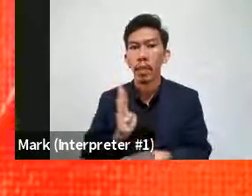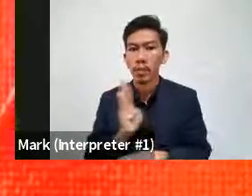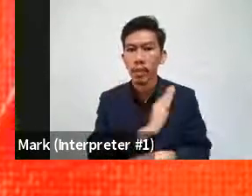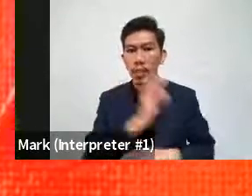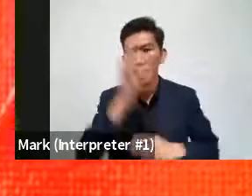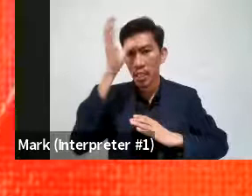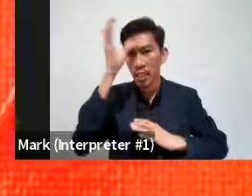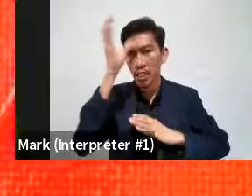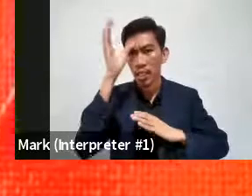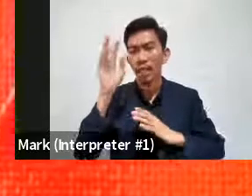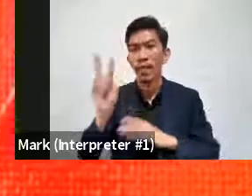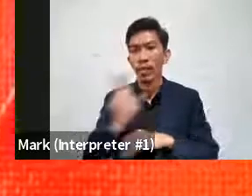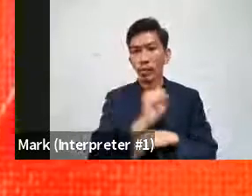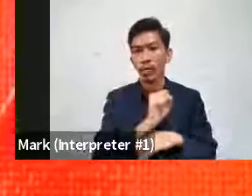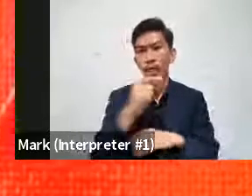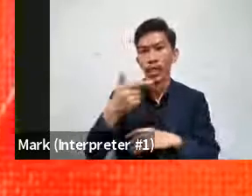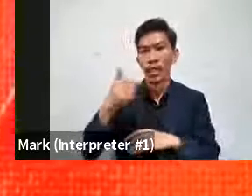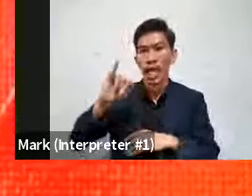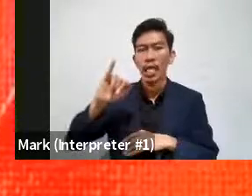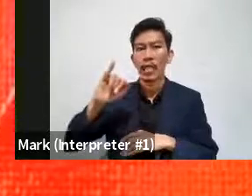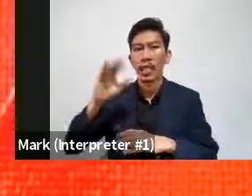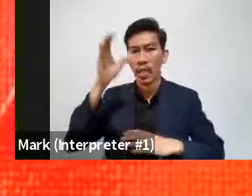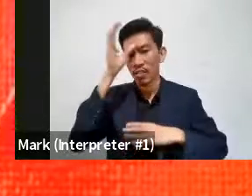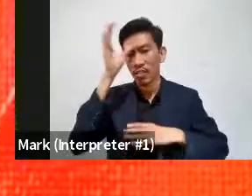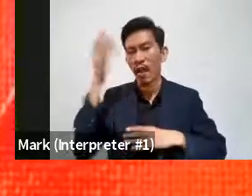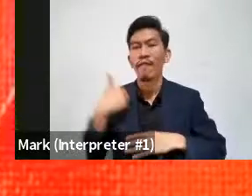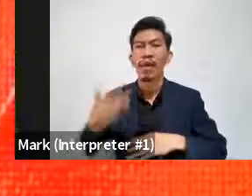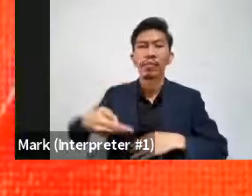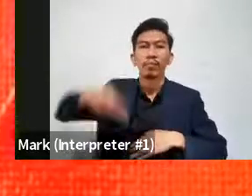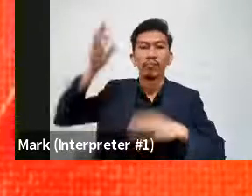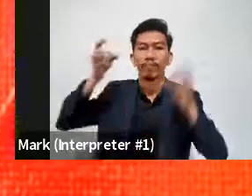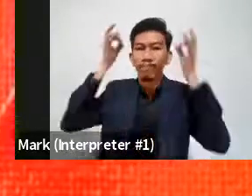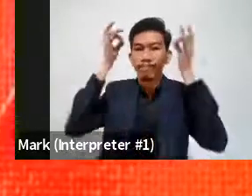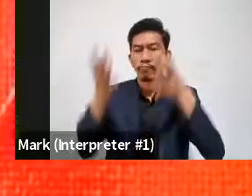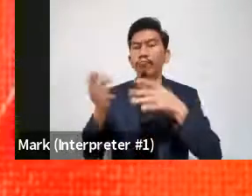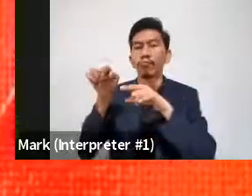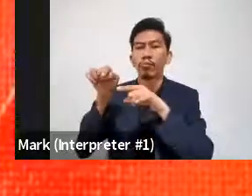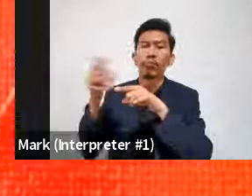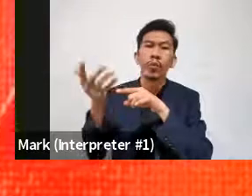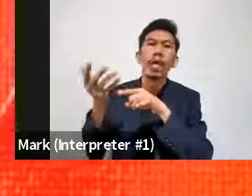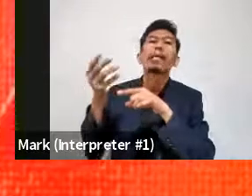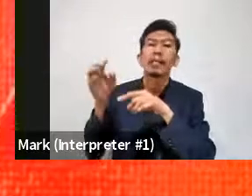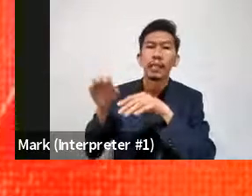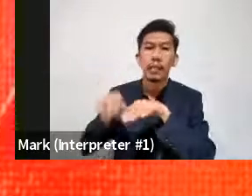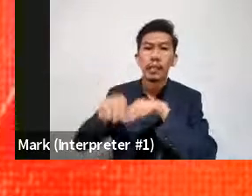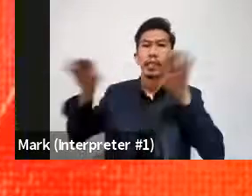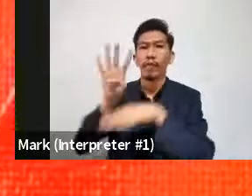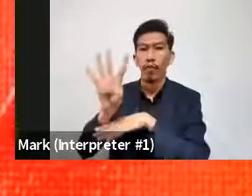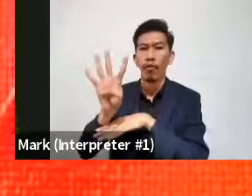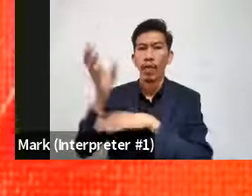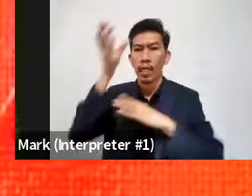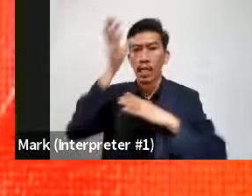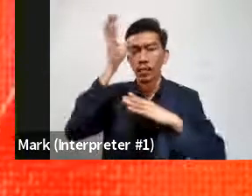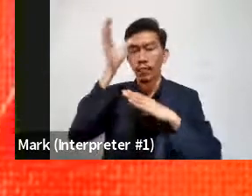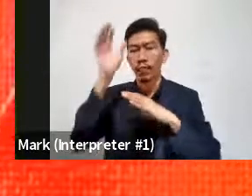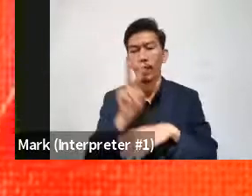GI cancer. Those associated with higher risk were those having stage 4 cancer against those who